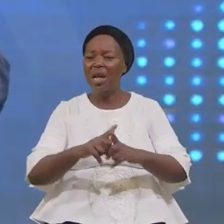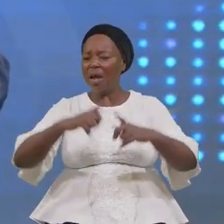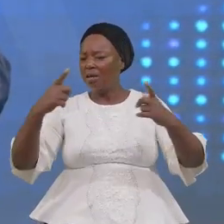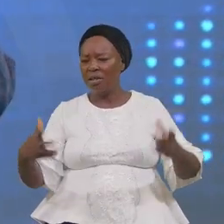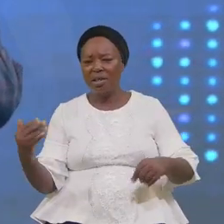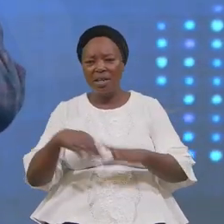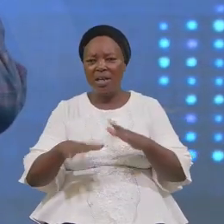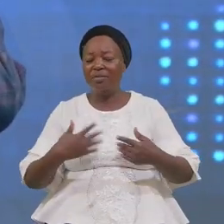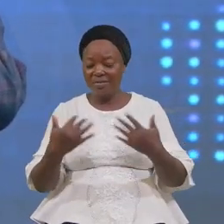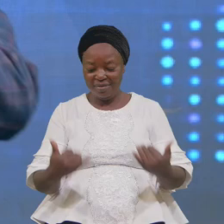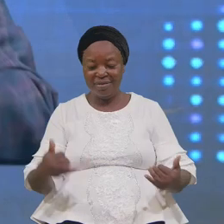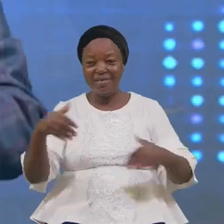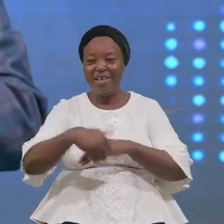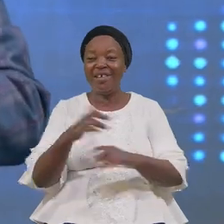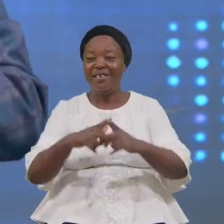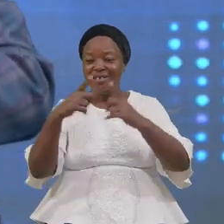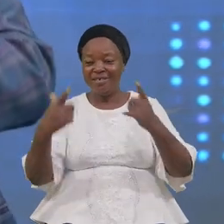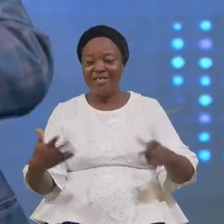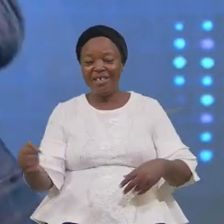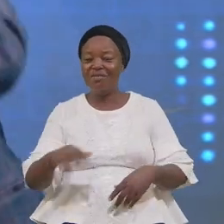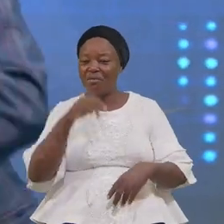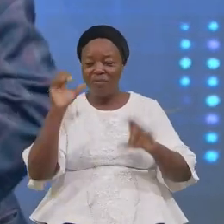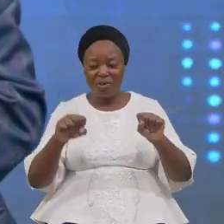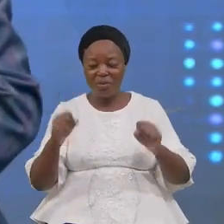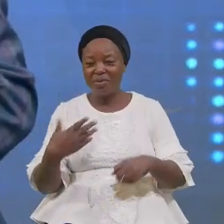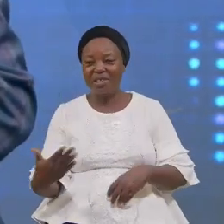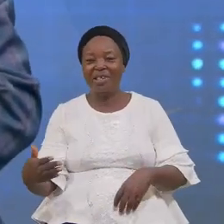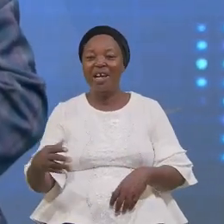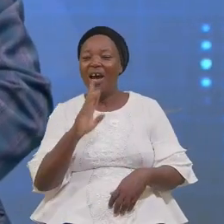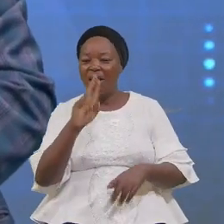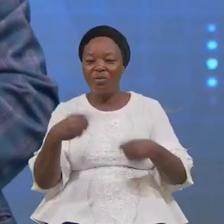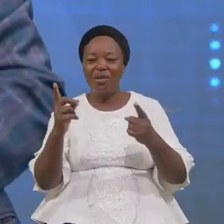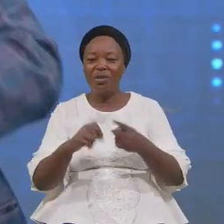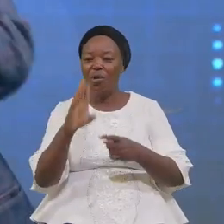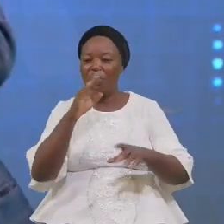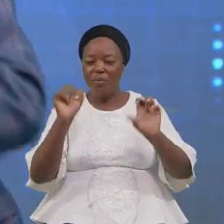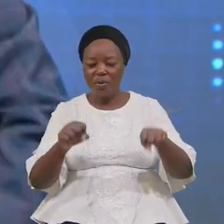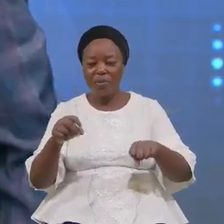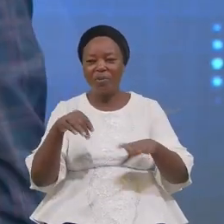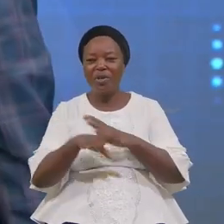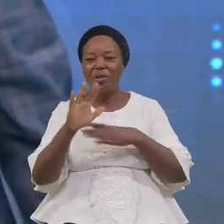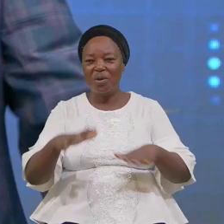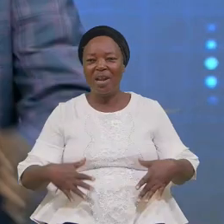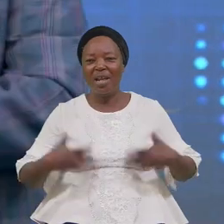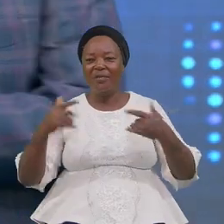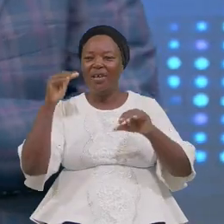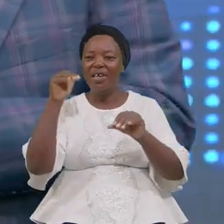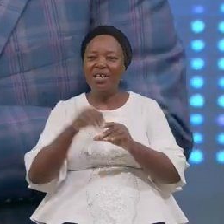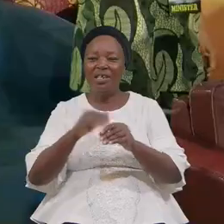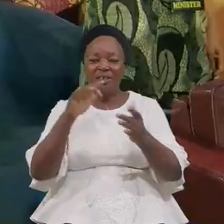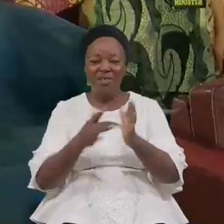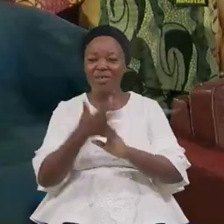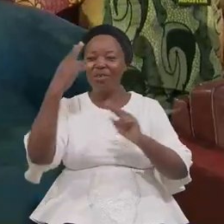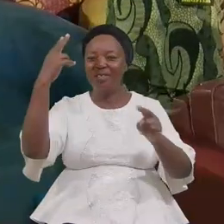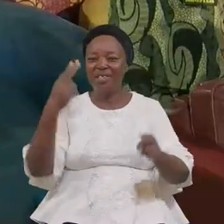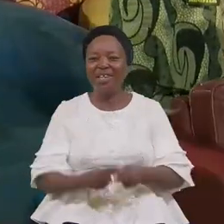Tonight, incredible, impossible things are going to be possible in your life in